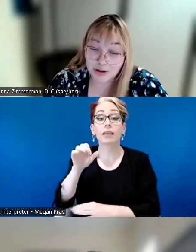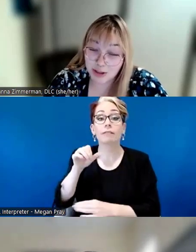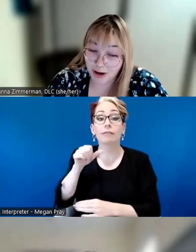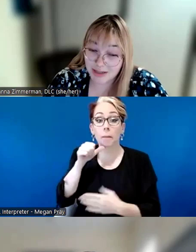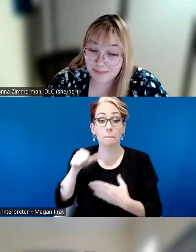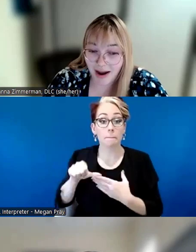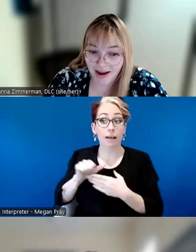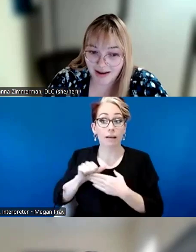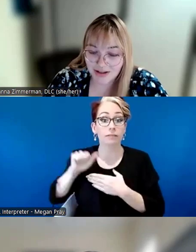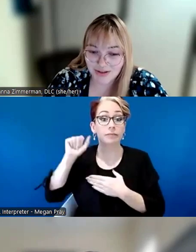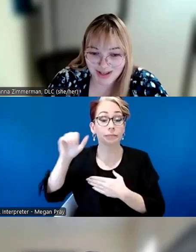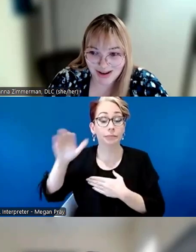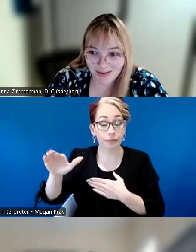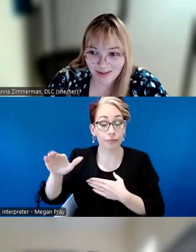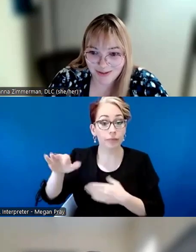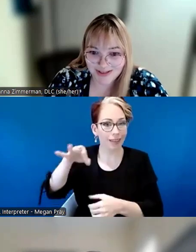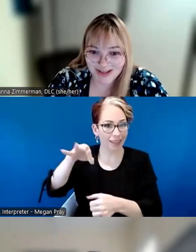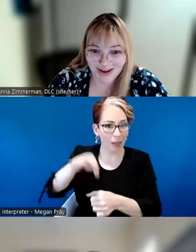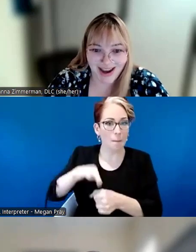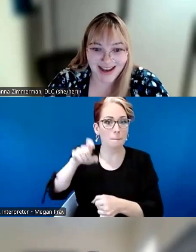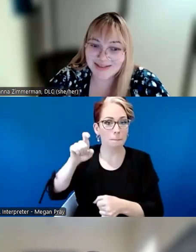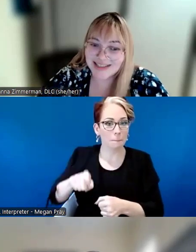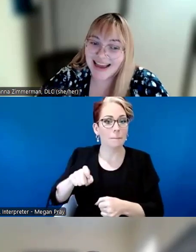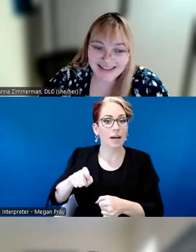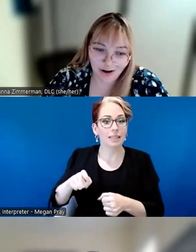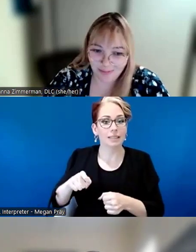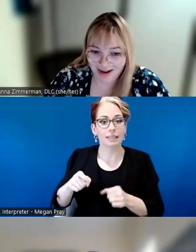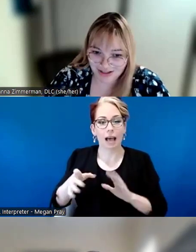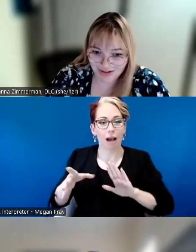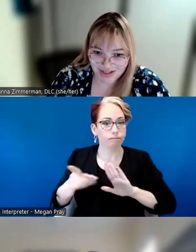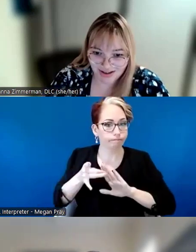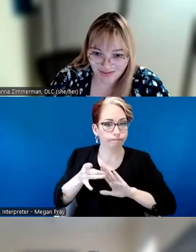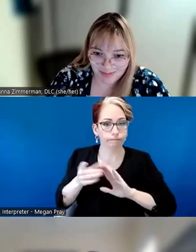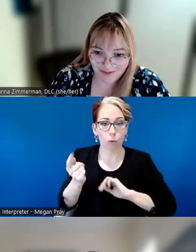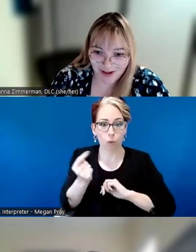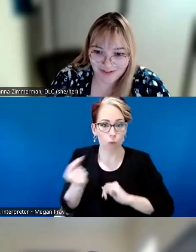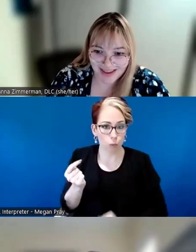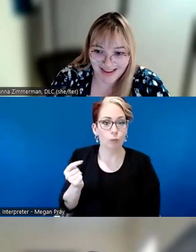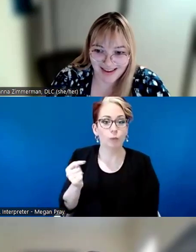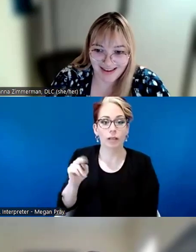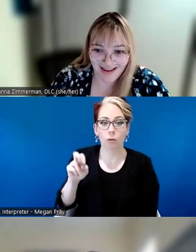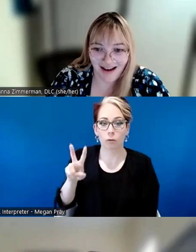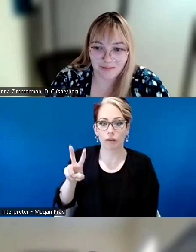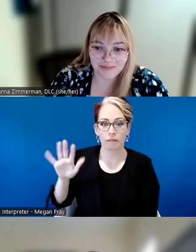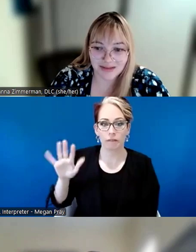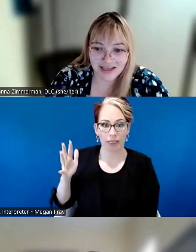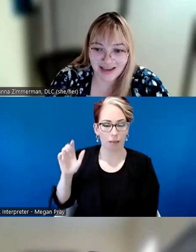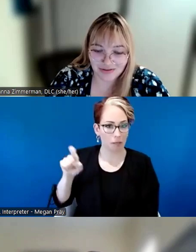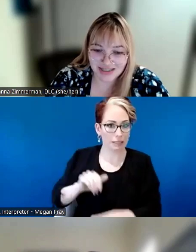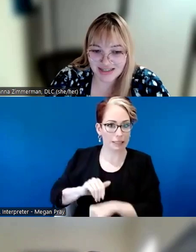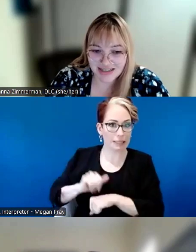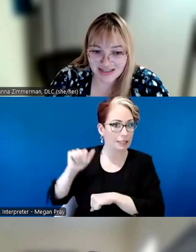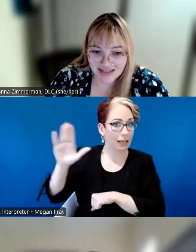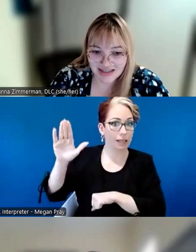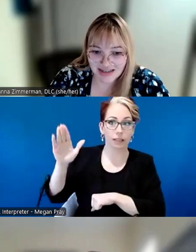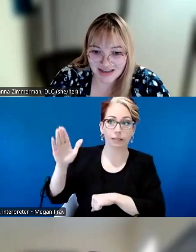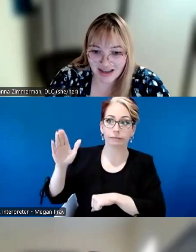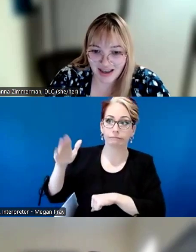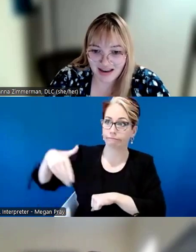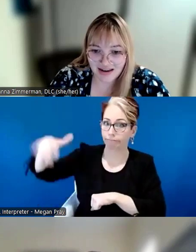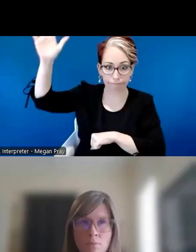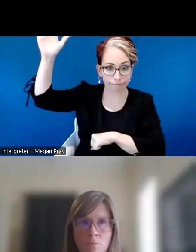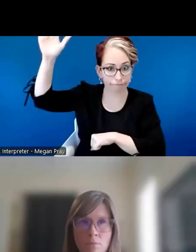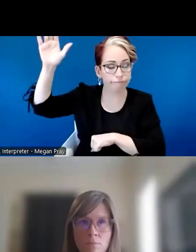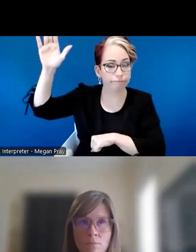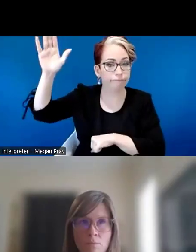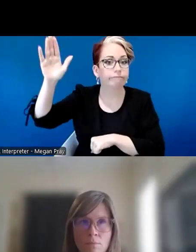be postmarked by Tuesday, November 5th. So it has to be sent out by Tuesday, November 5th to be counted.